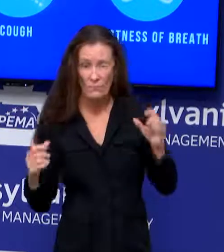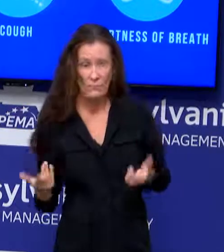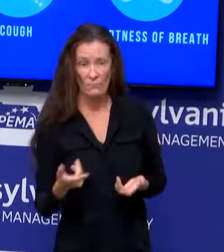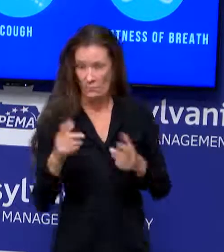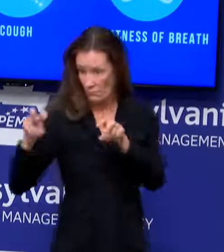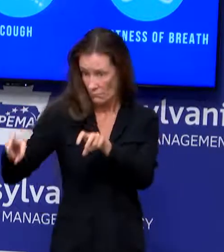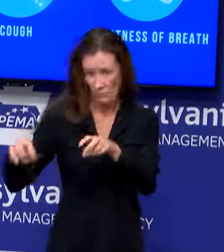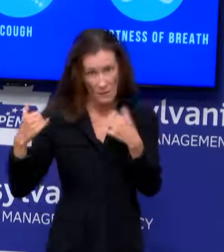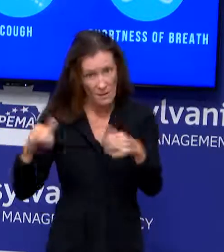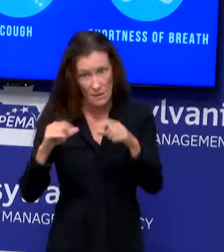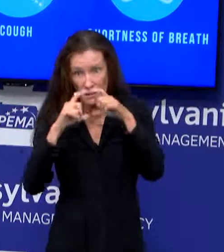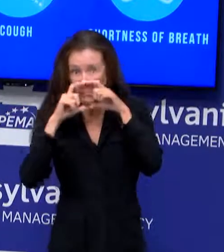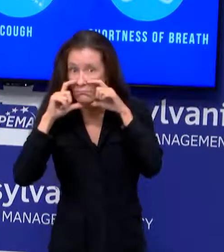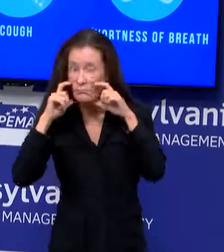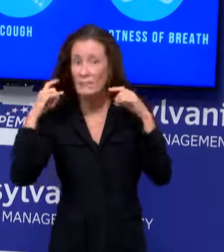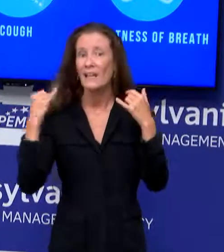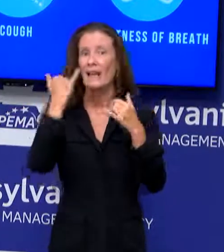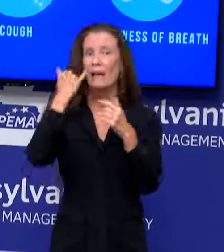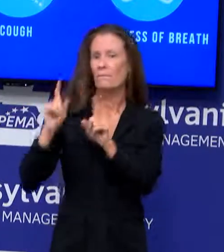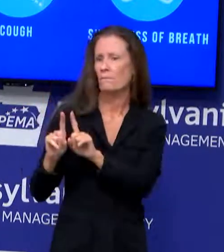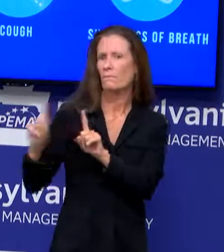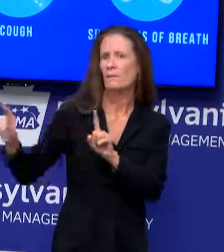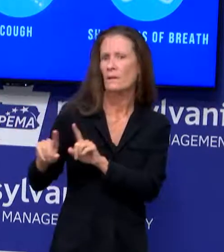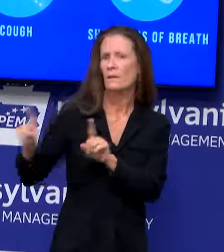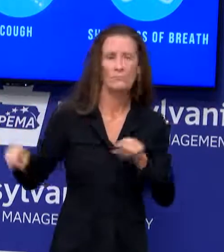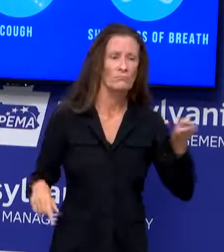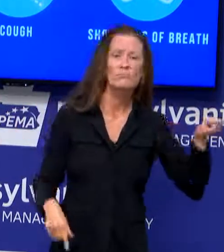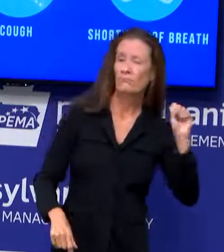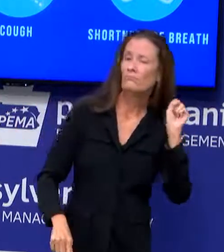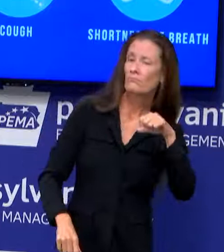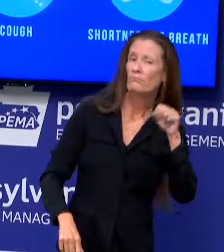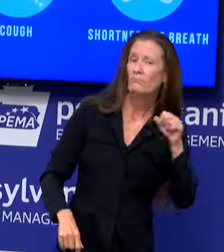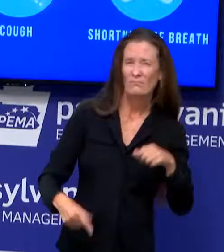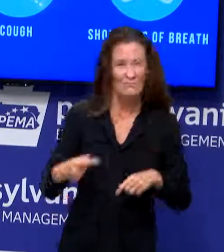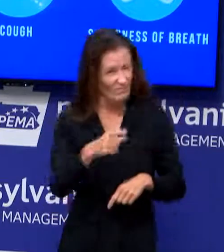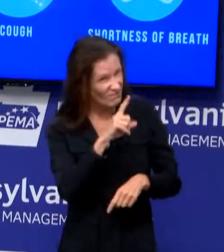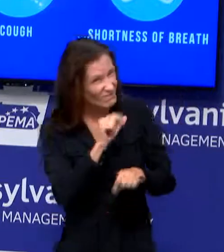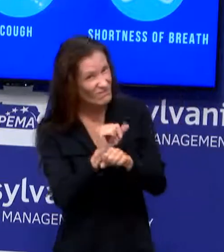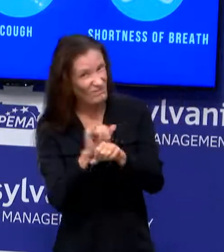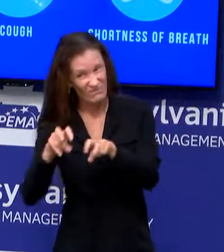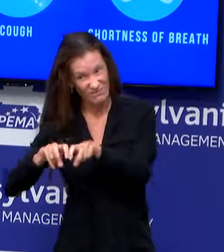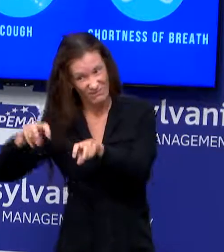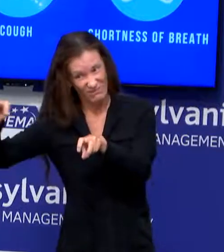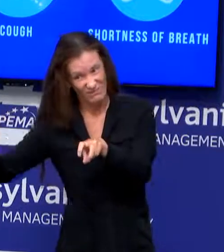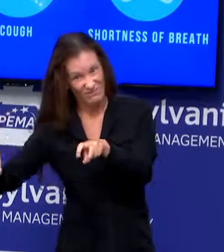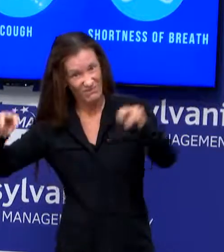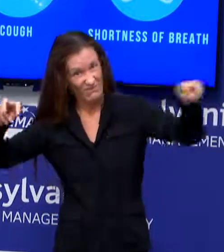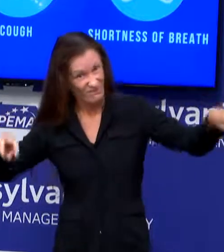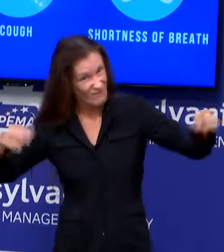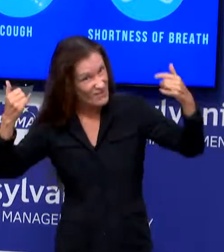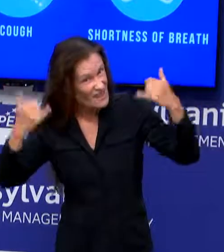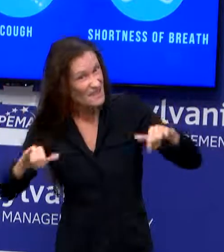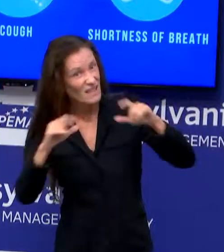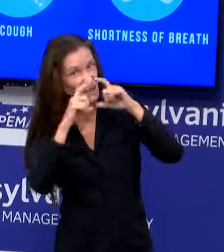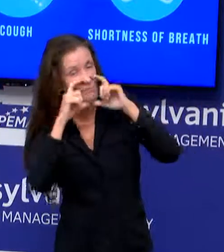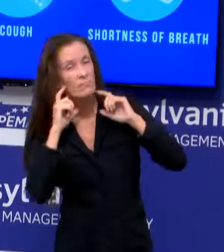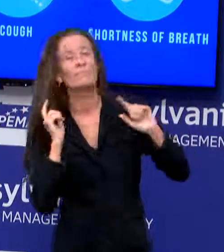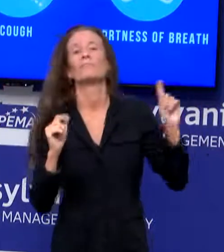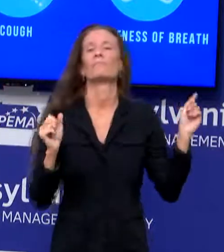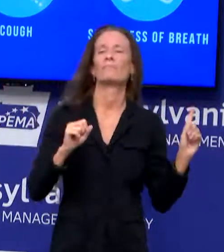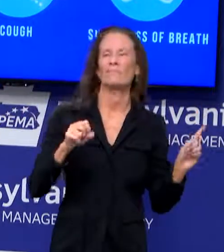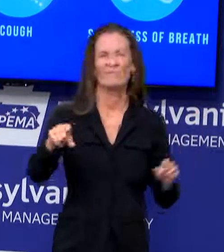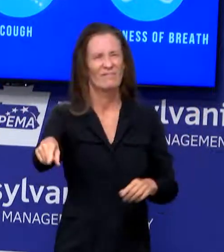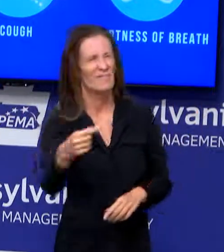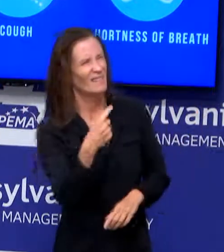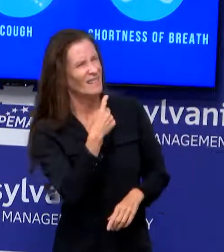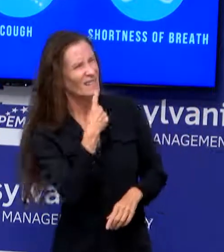that this advice now, this guidance now is clarifying what was before, but it seems like it's not just clarifying,